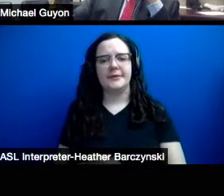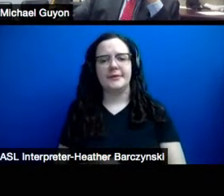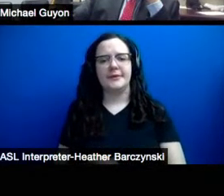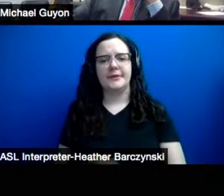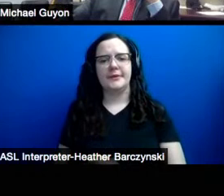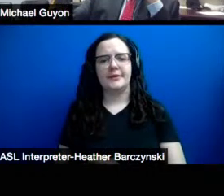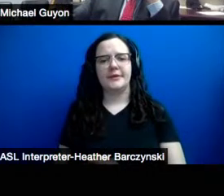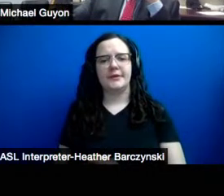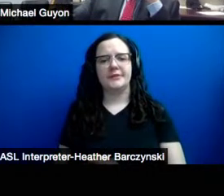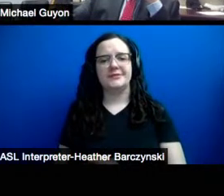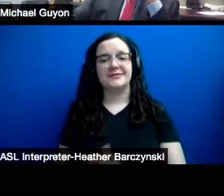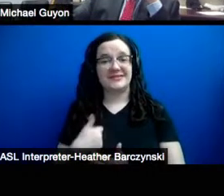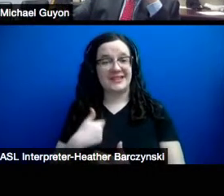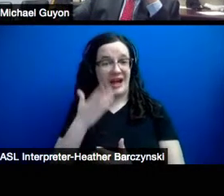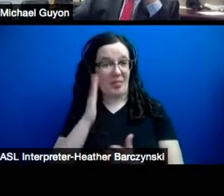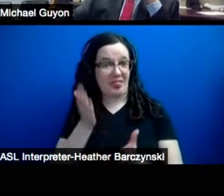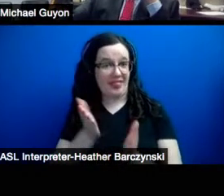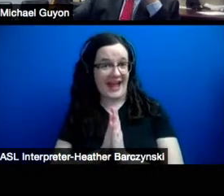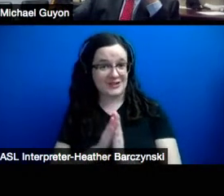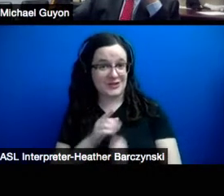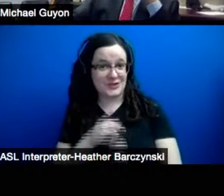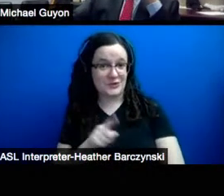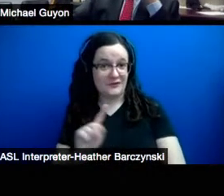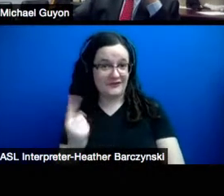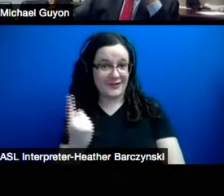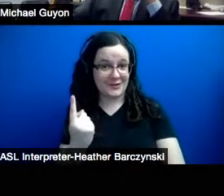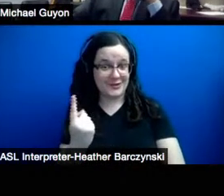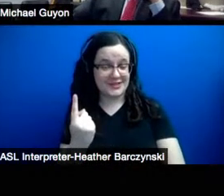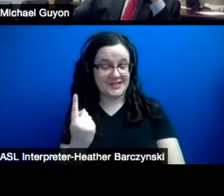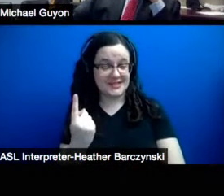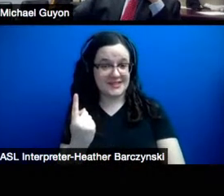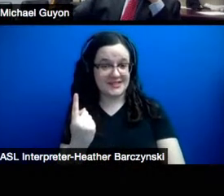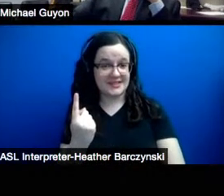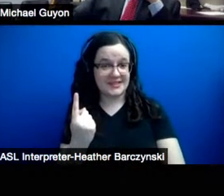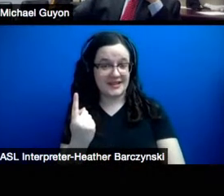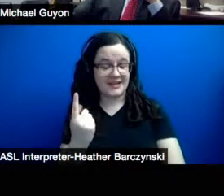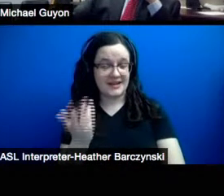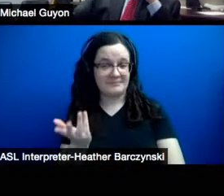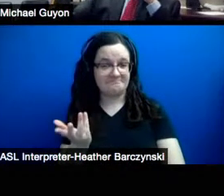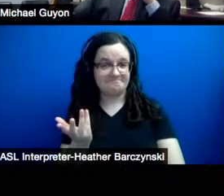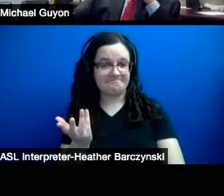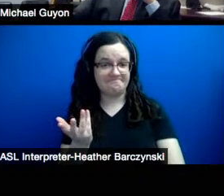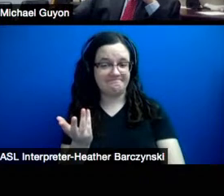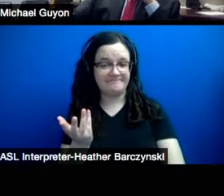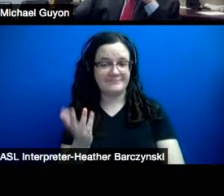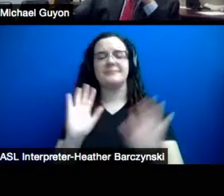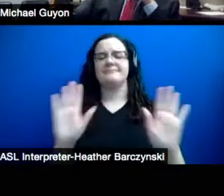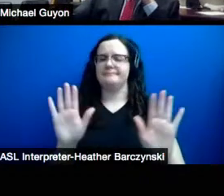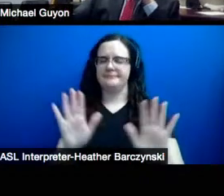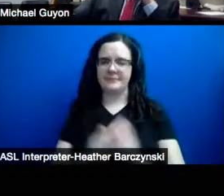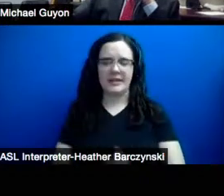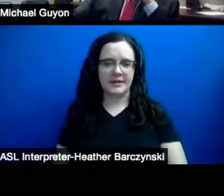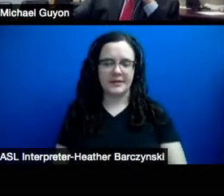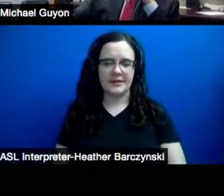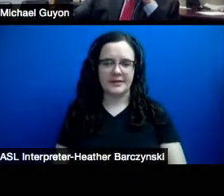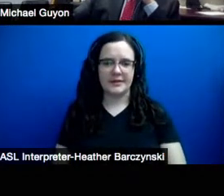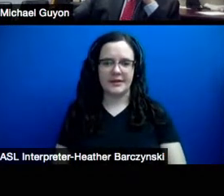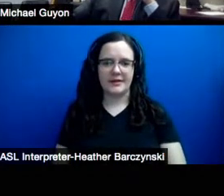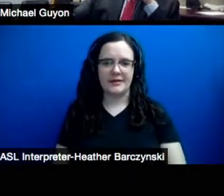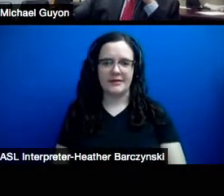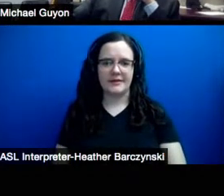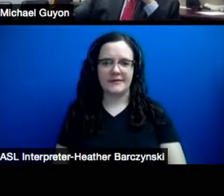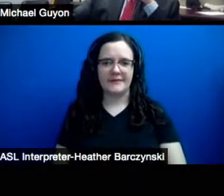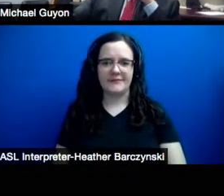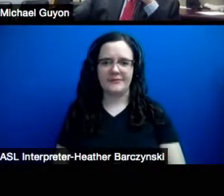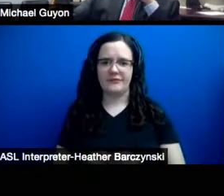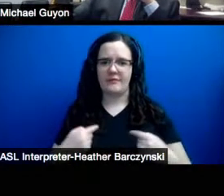So I'll ask you first. Well, let me ask. I haven't